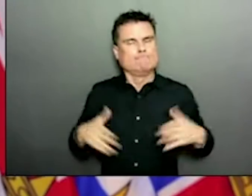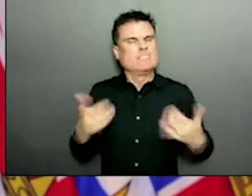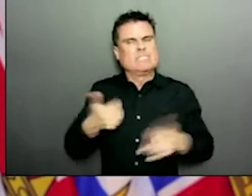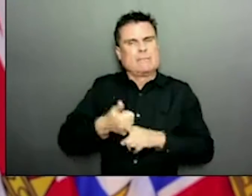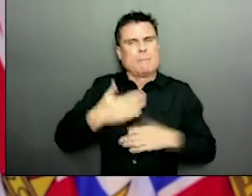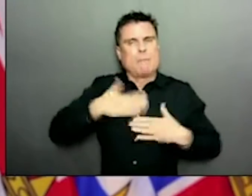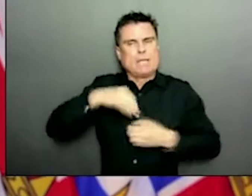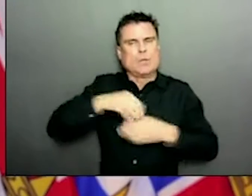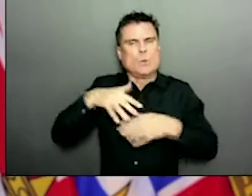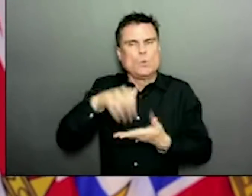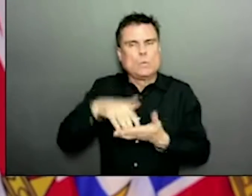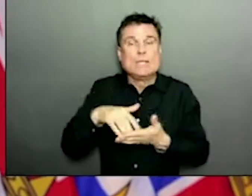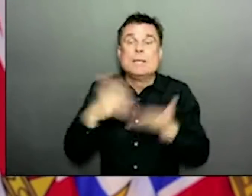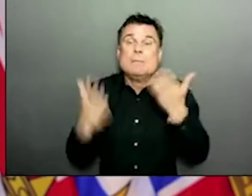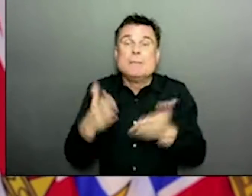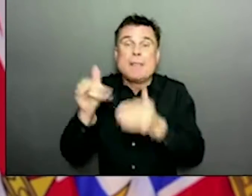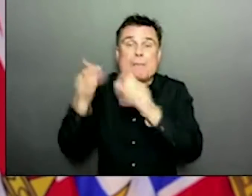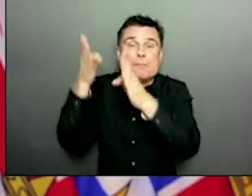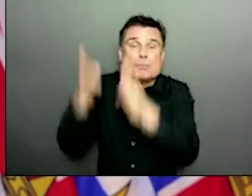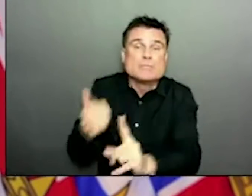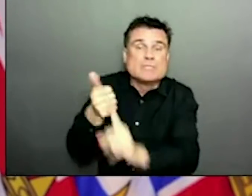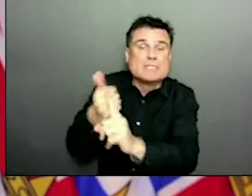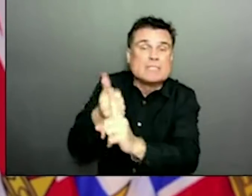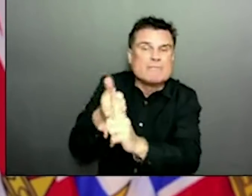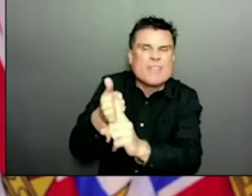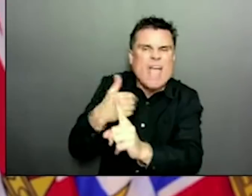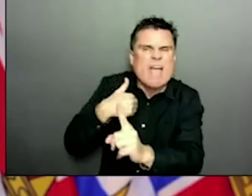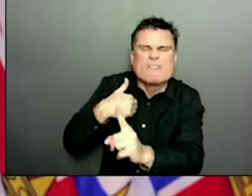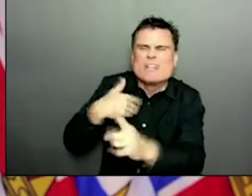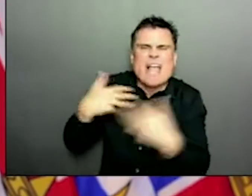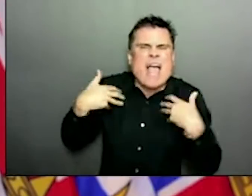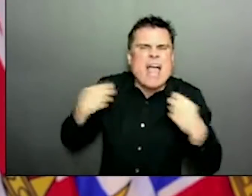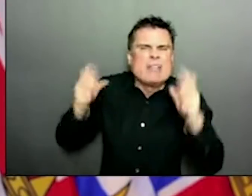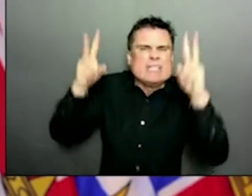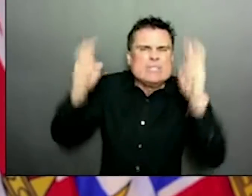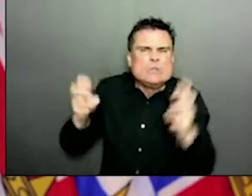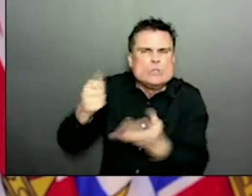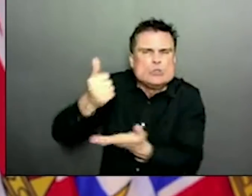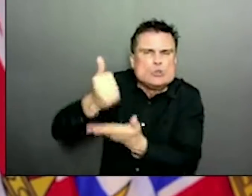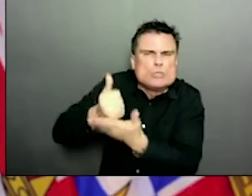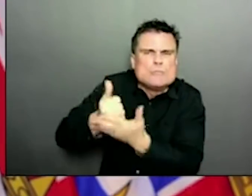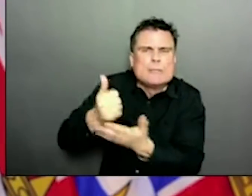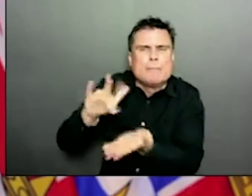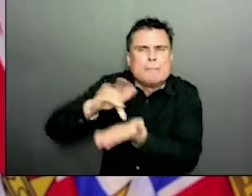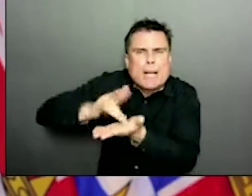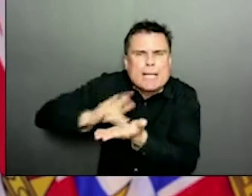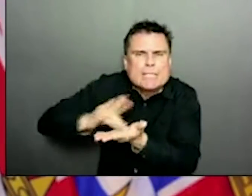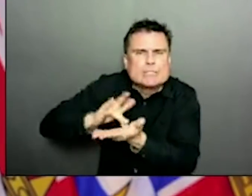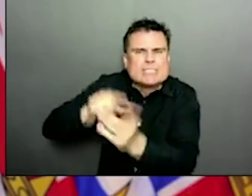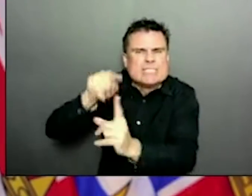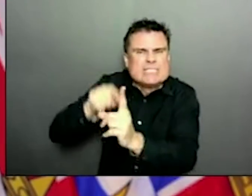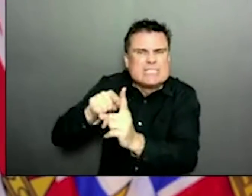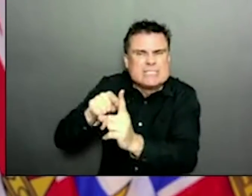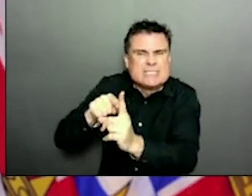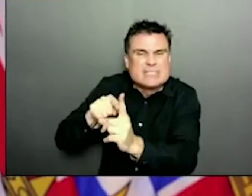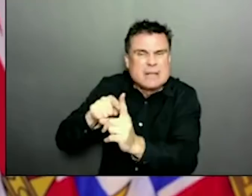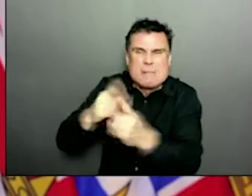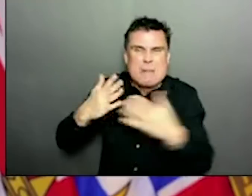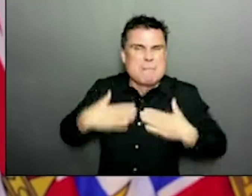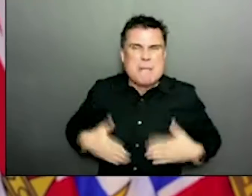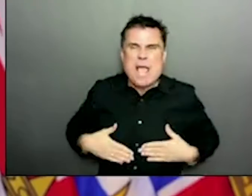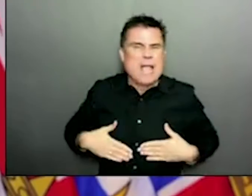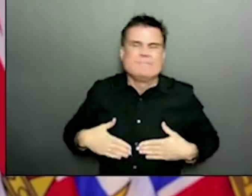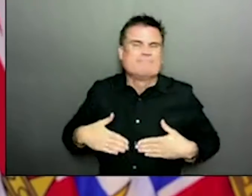or on certain medications, it lowers their ability for their body to respond to viruses, and we know that that makes